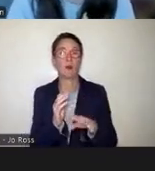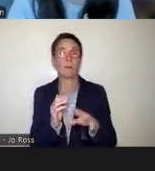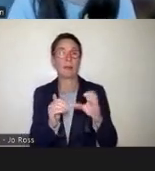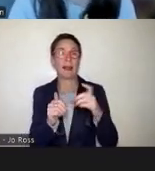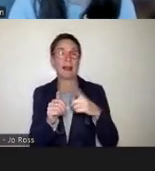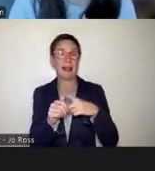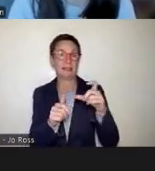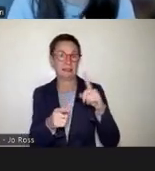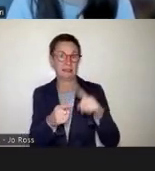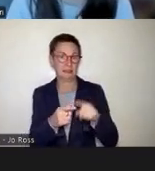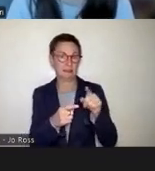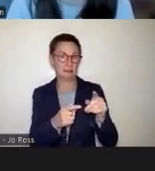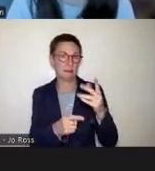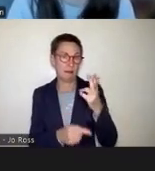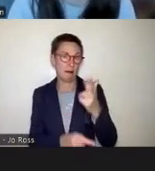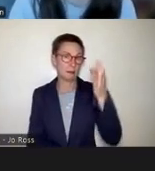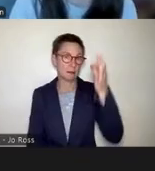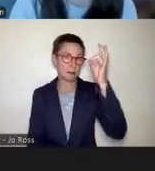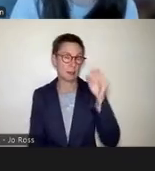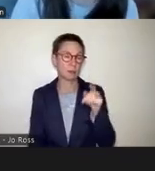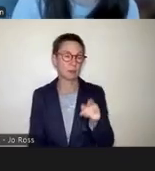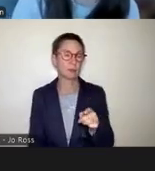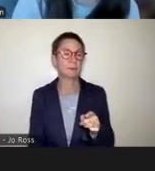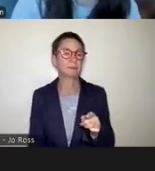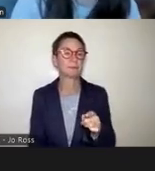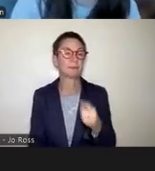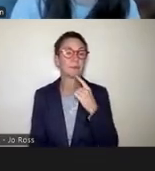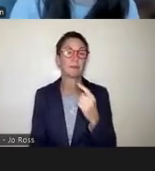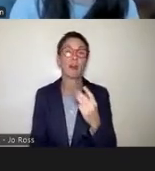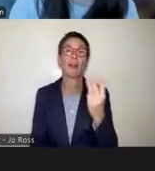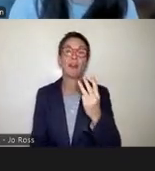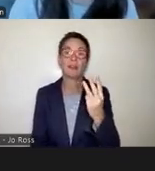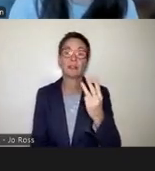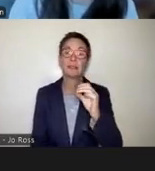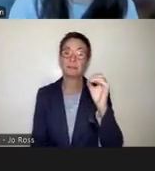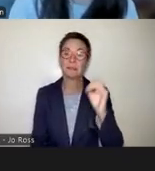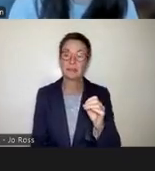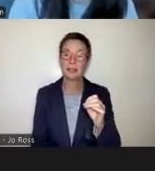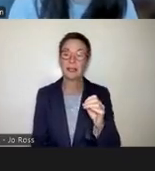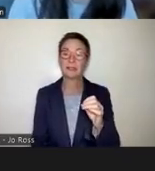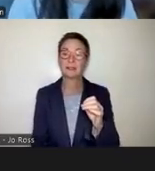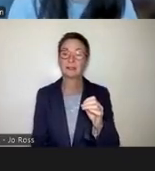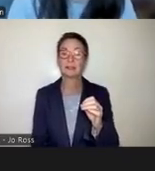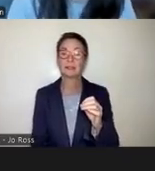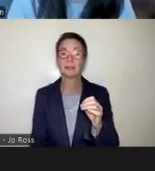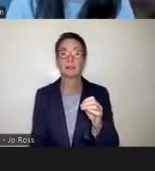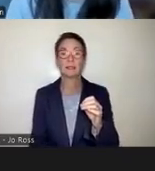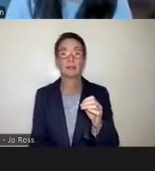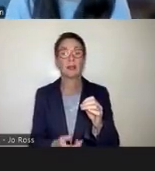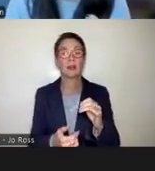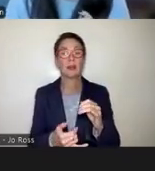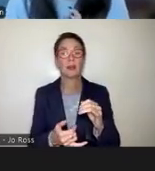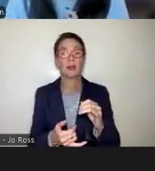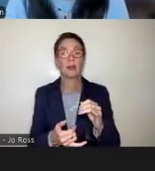I believe it was, there's 13% of staff working in arts and cultural organisations were from lower socioeconomic